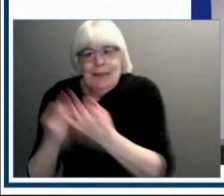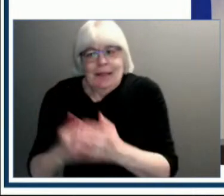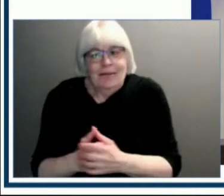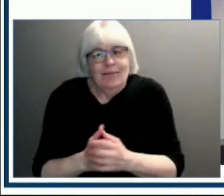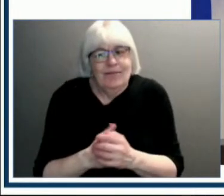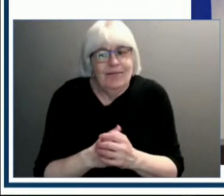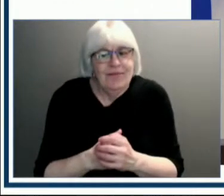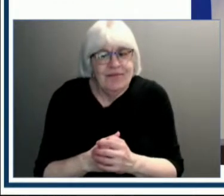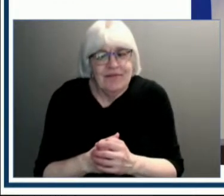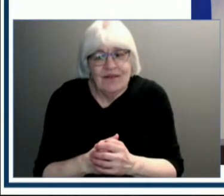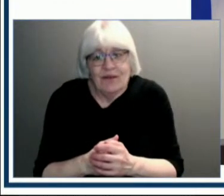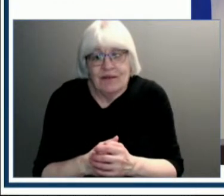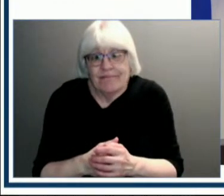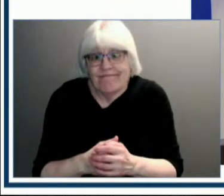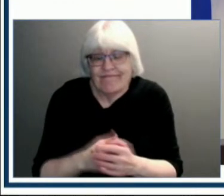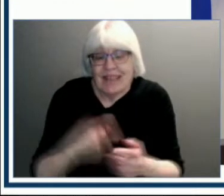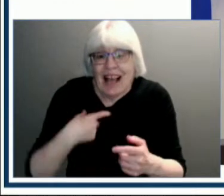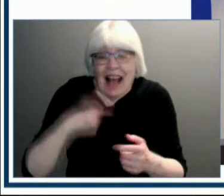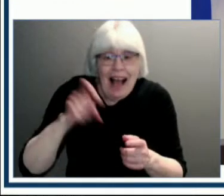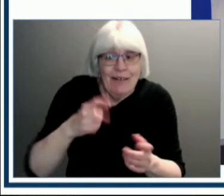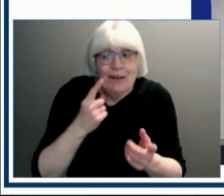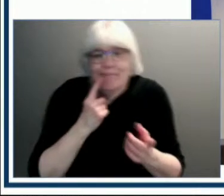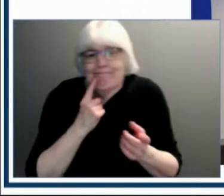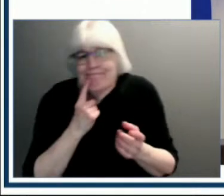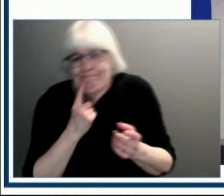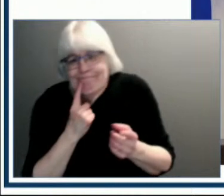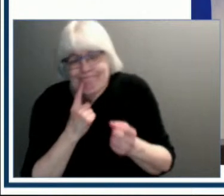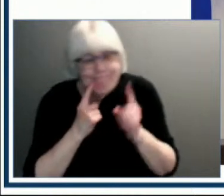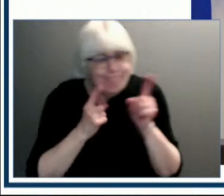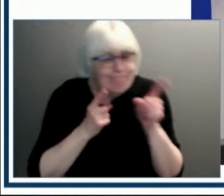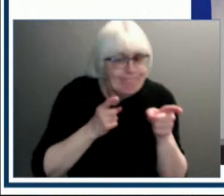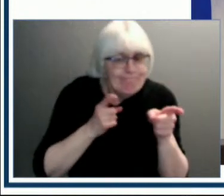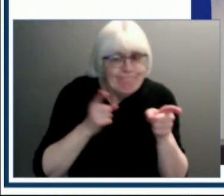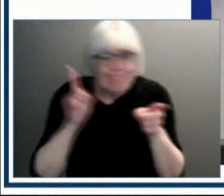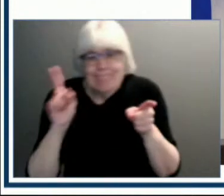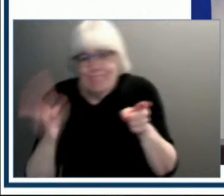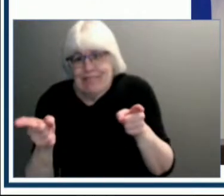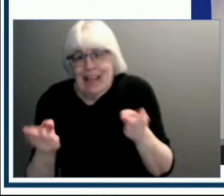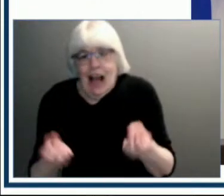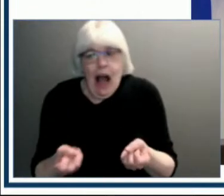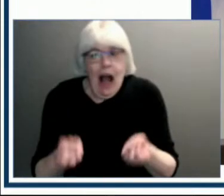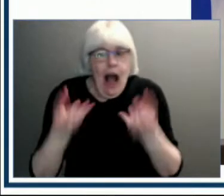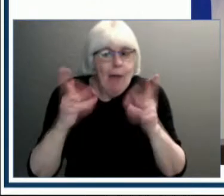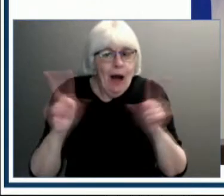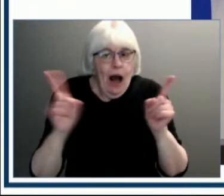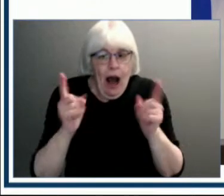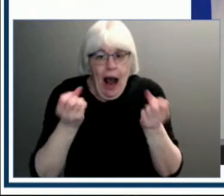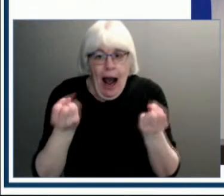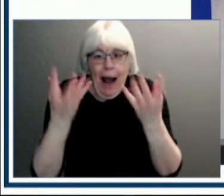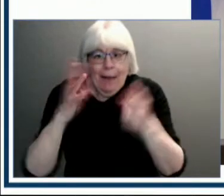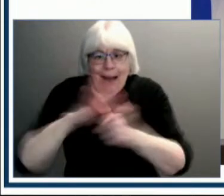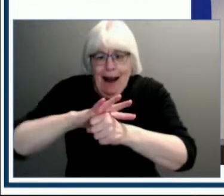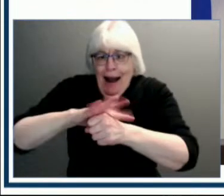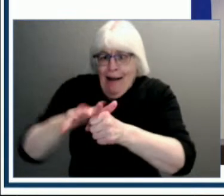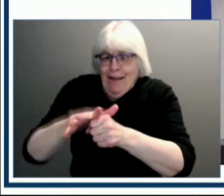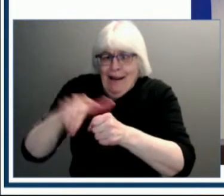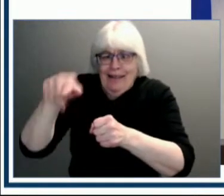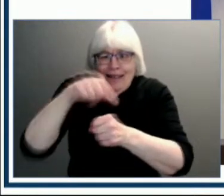we just look at the amount of COVID we have in our communities. Look at what government can